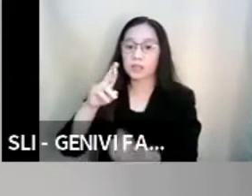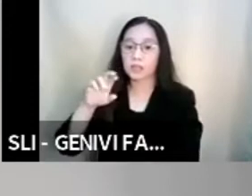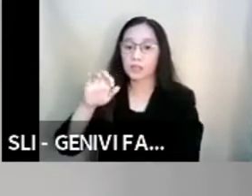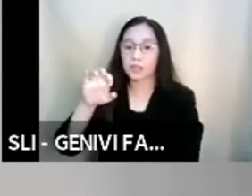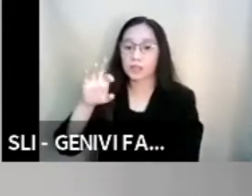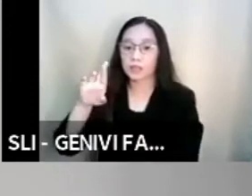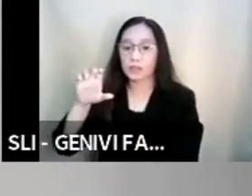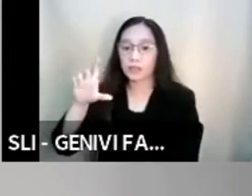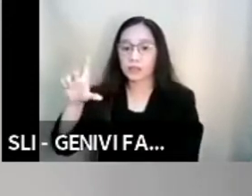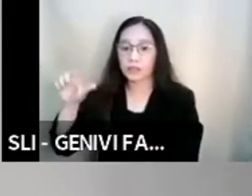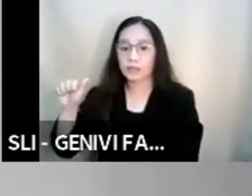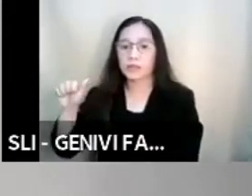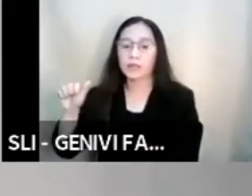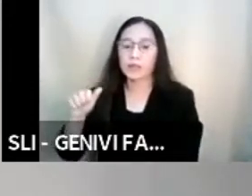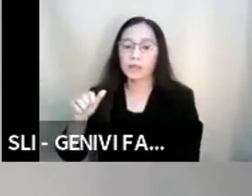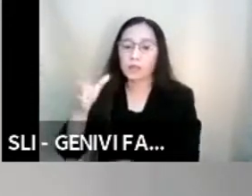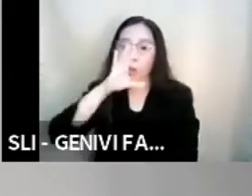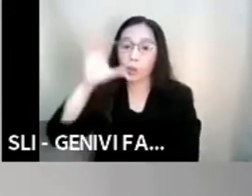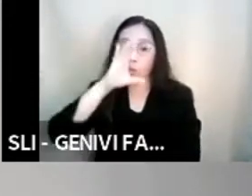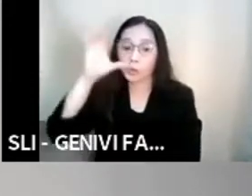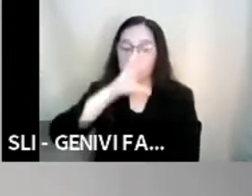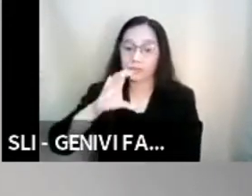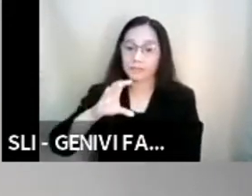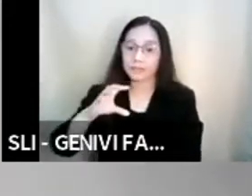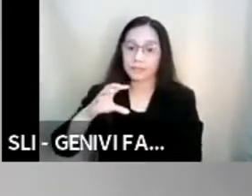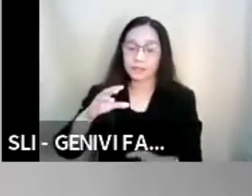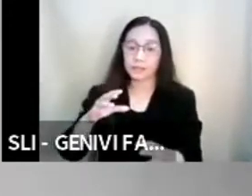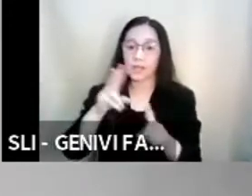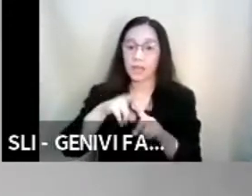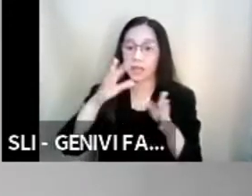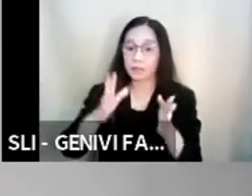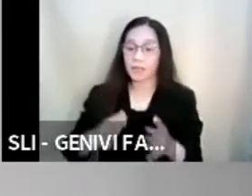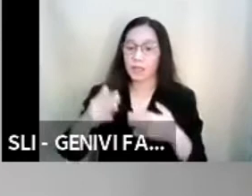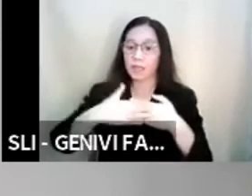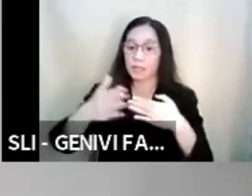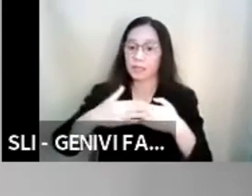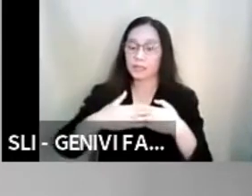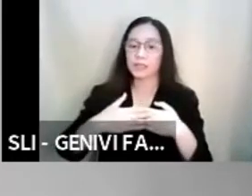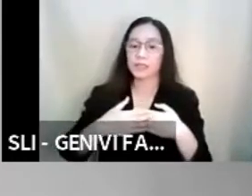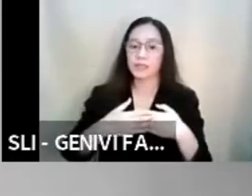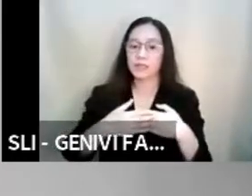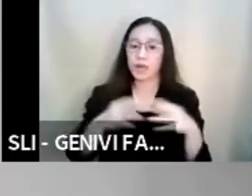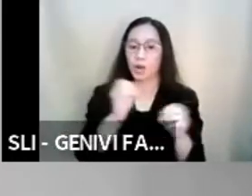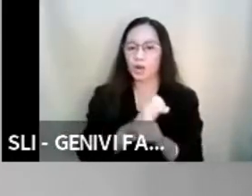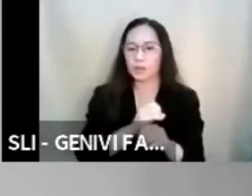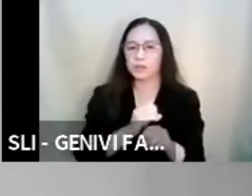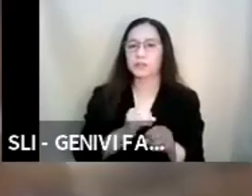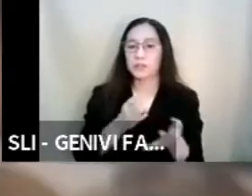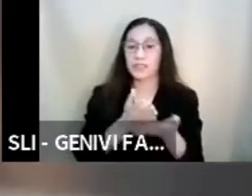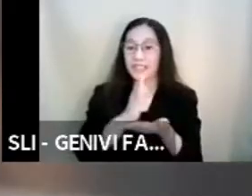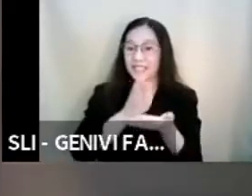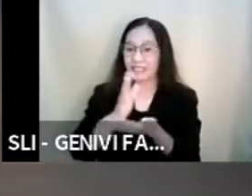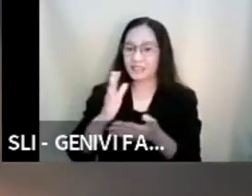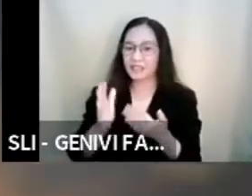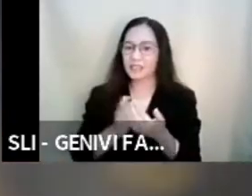for those applicants na malapit sa mga branches na will open para mas accessible kasi sa kanila.